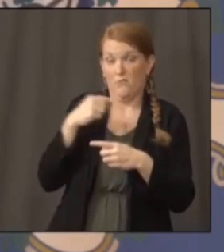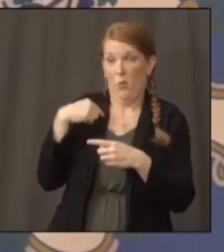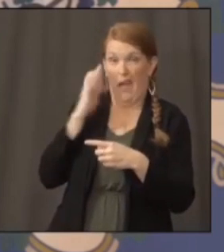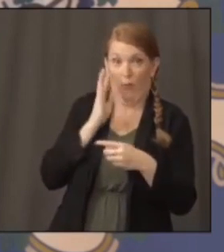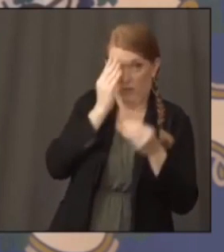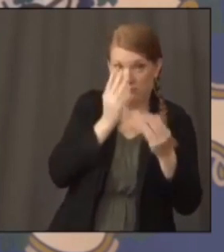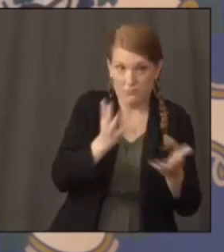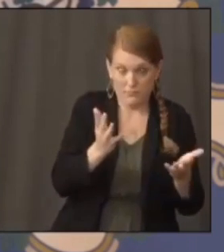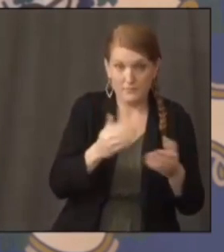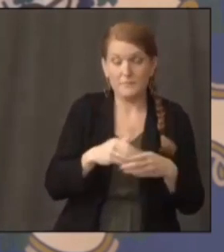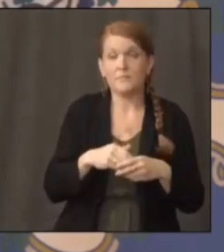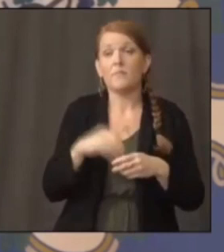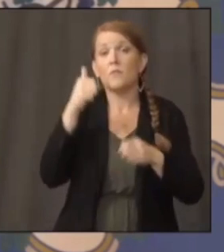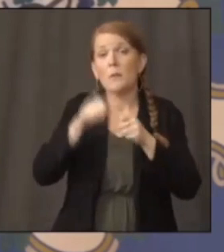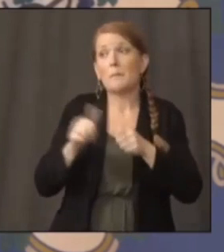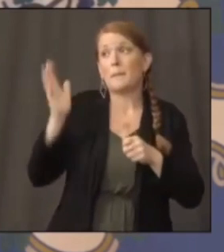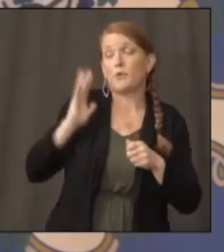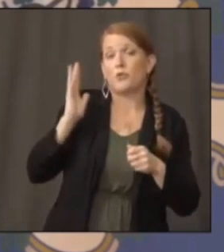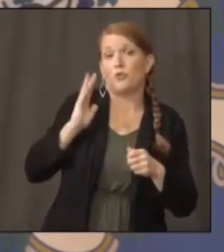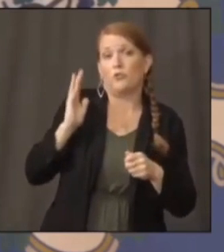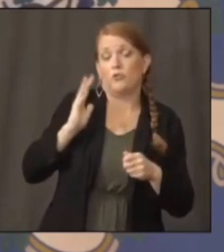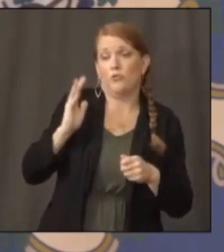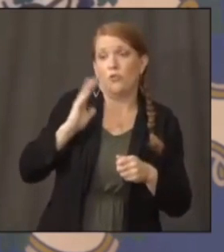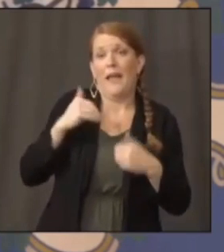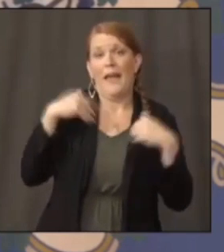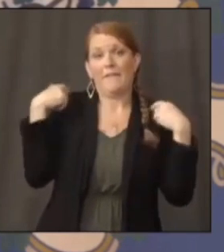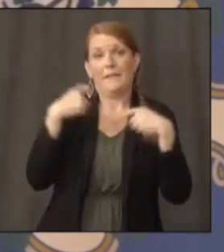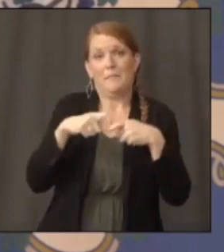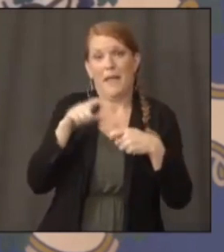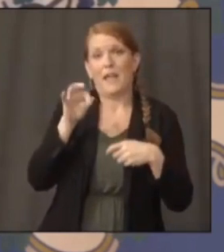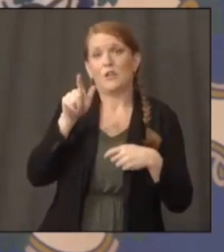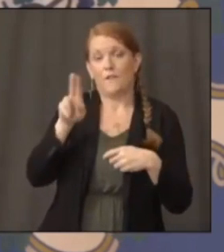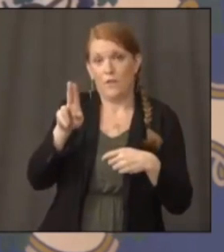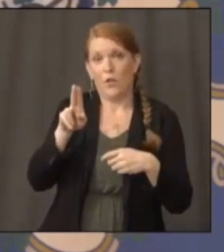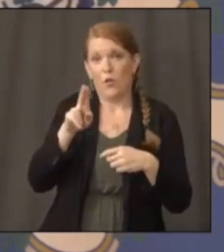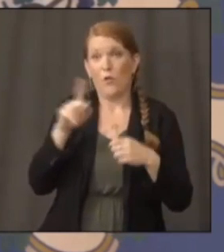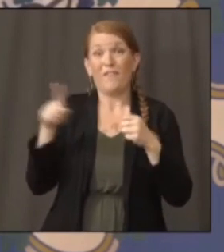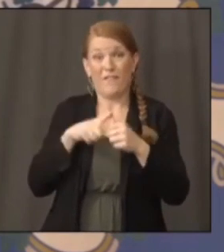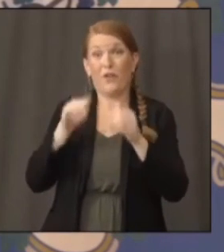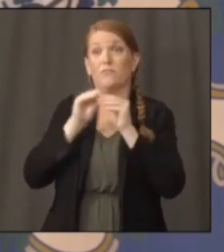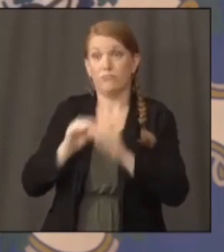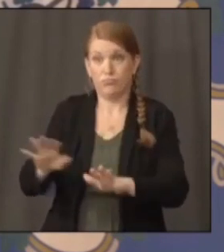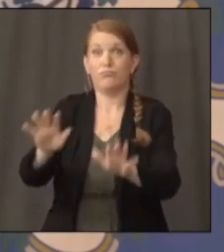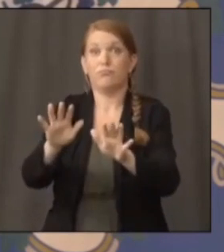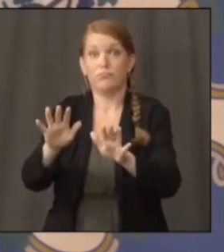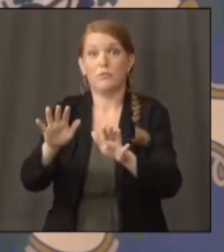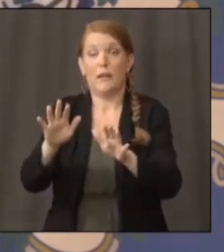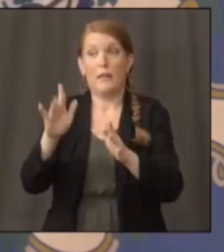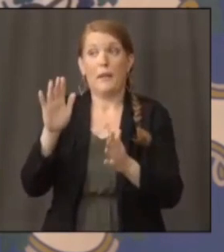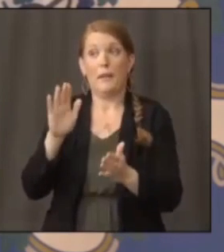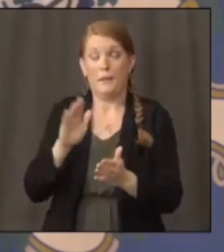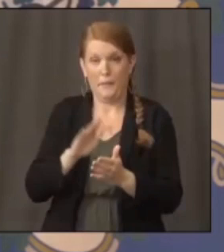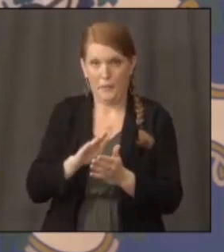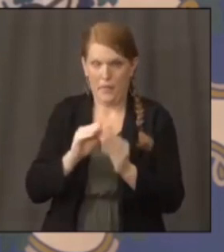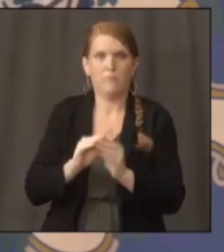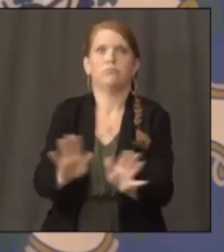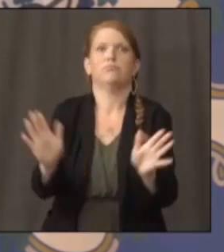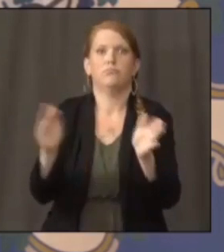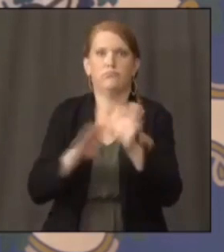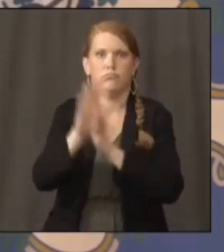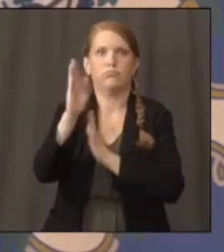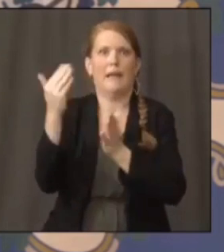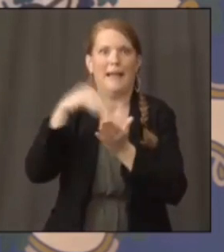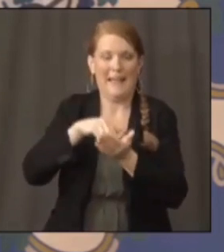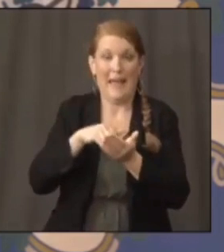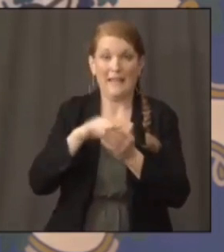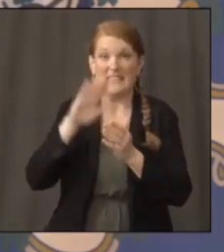were consecutive waves. The second wave was more severe than the first, if memory serves. When it comes to what we're thinking about in